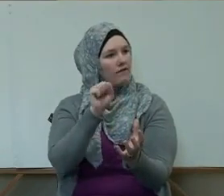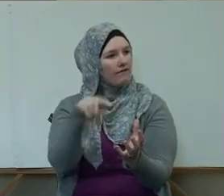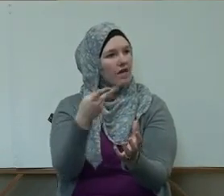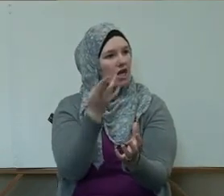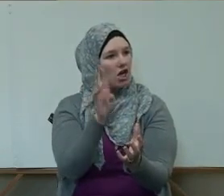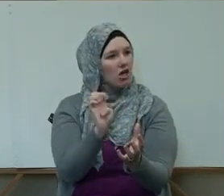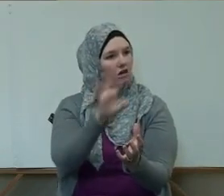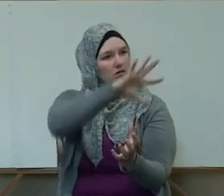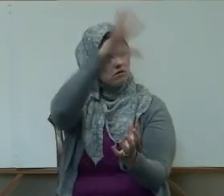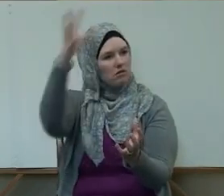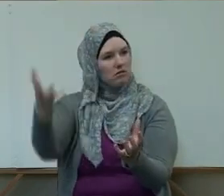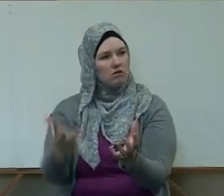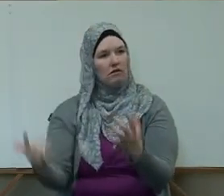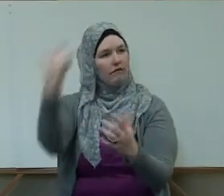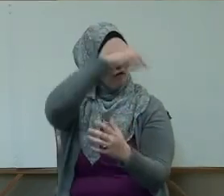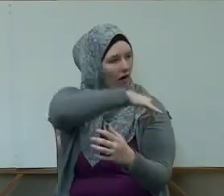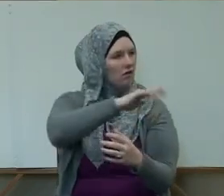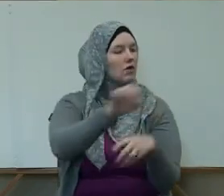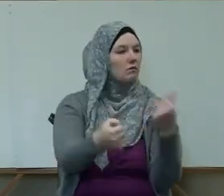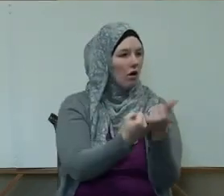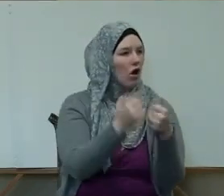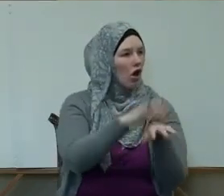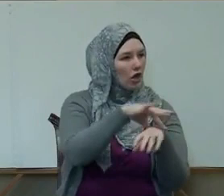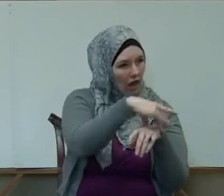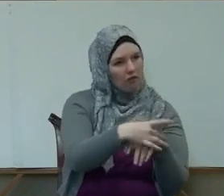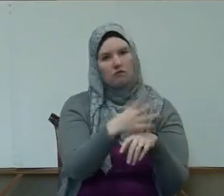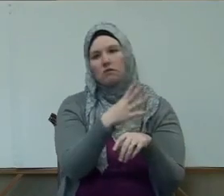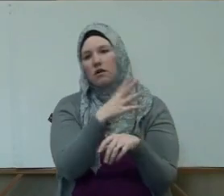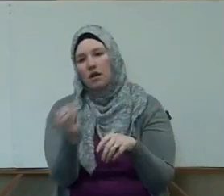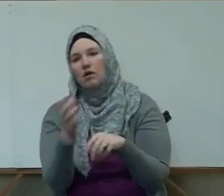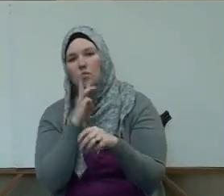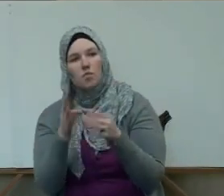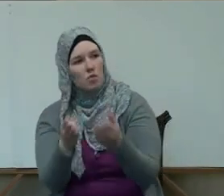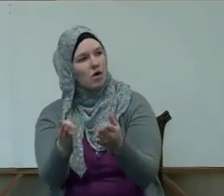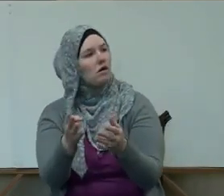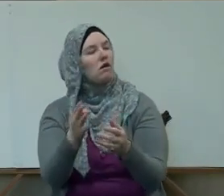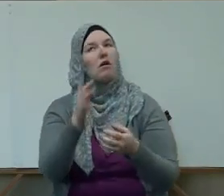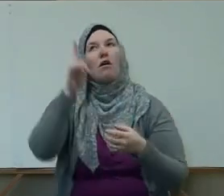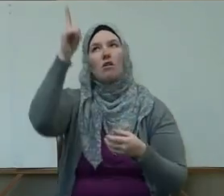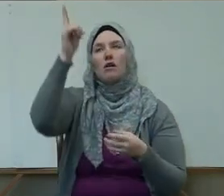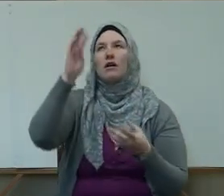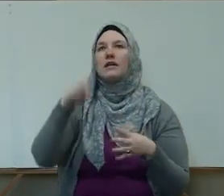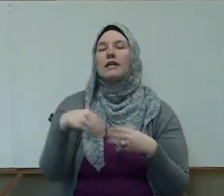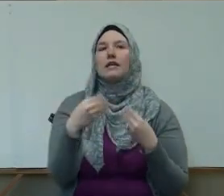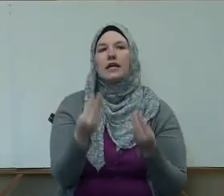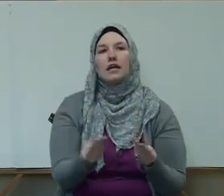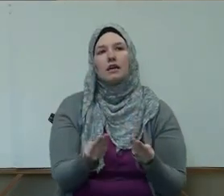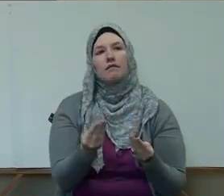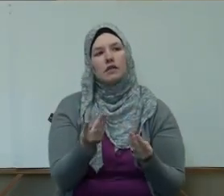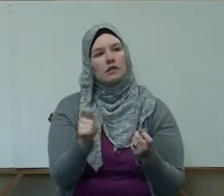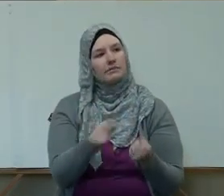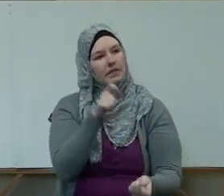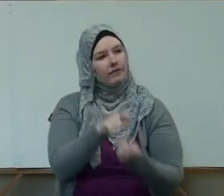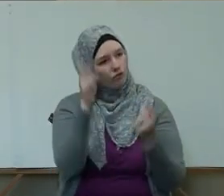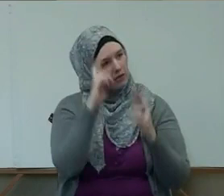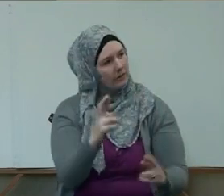well. So Allah subhanahu wa ta'ala is saying basically that He has given certain dignity for every human being.